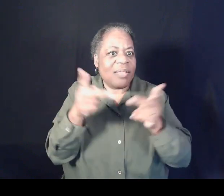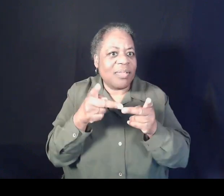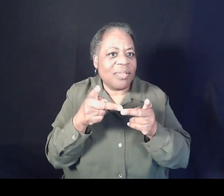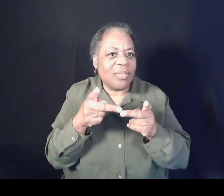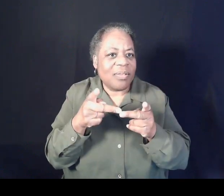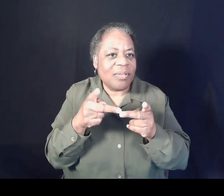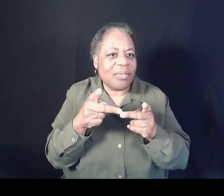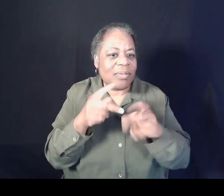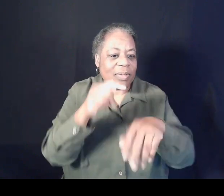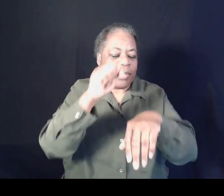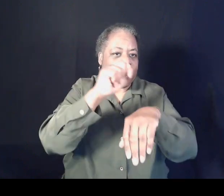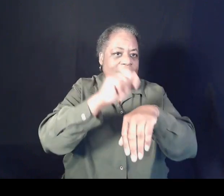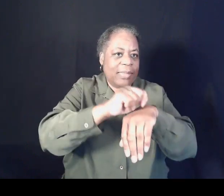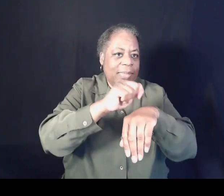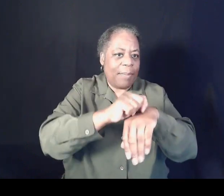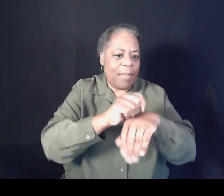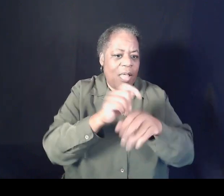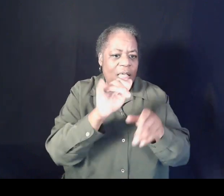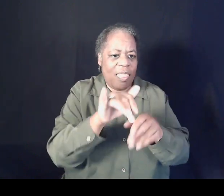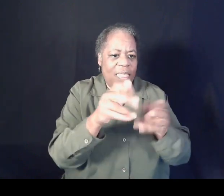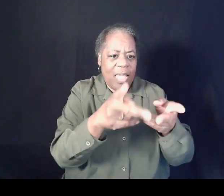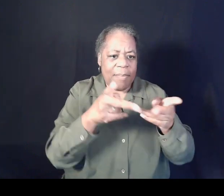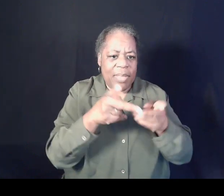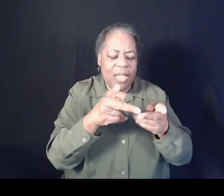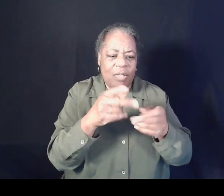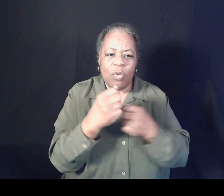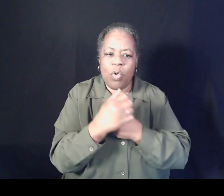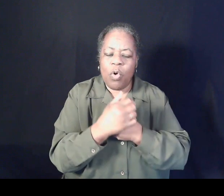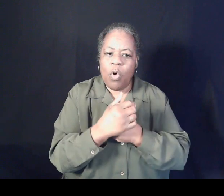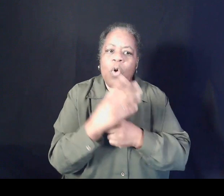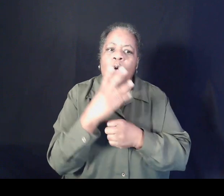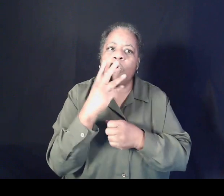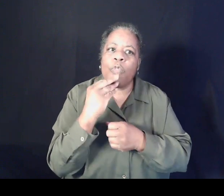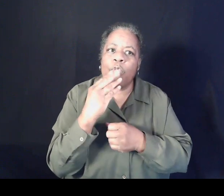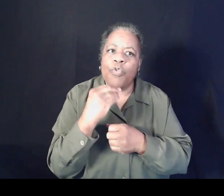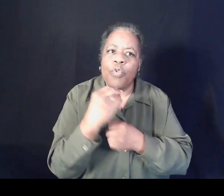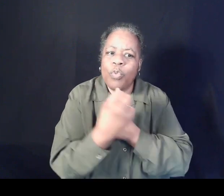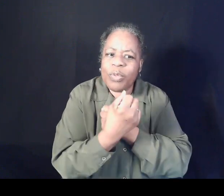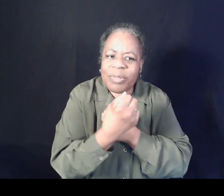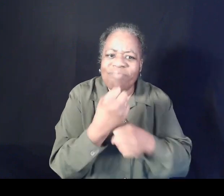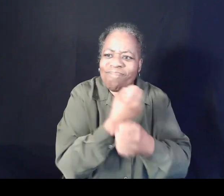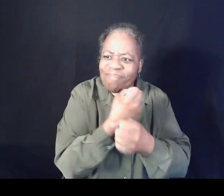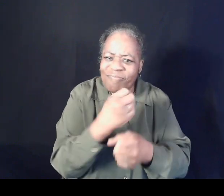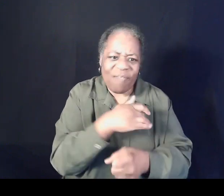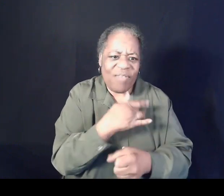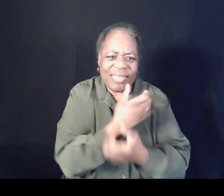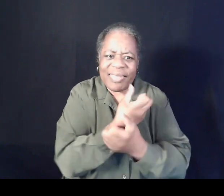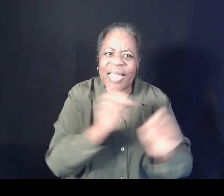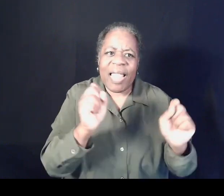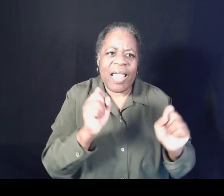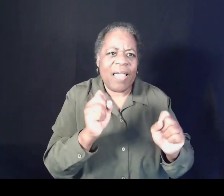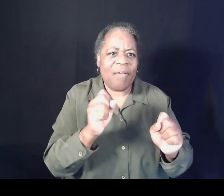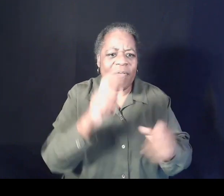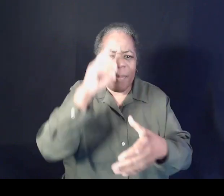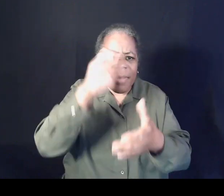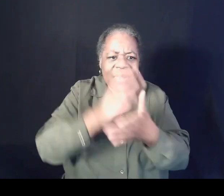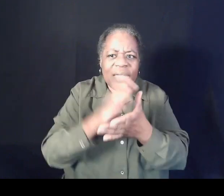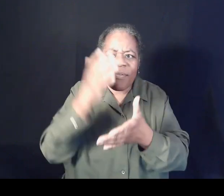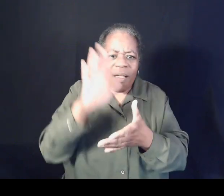gave the ancient Jews a sense of security because it was the place where they believed that God had